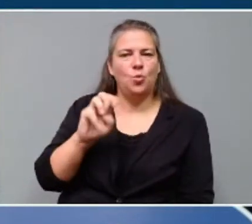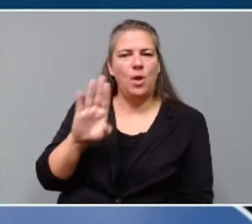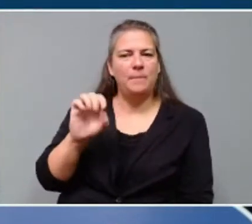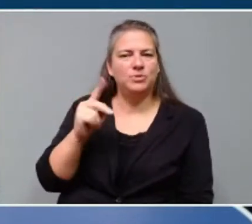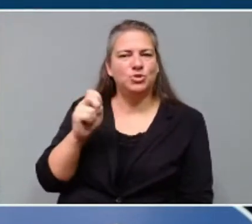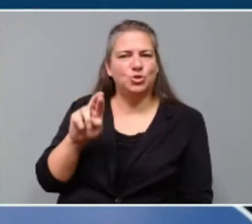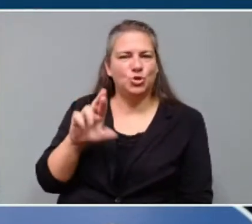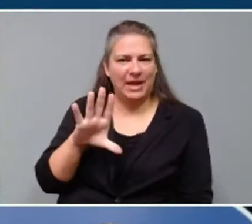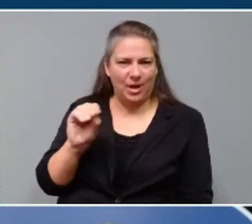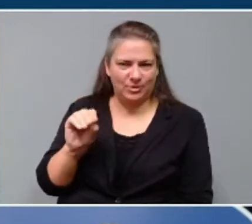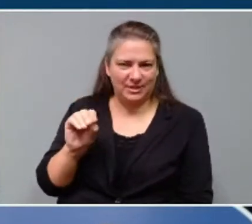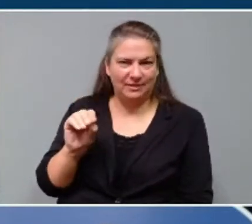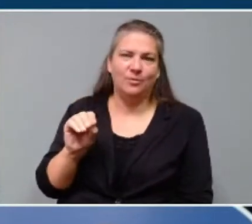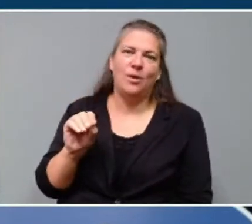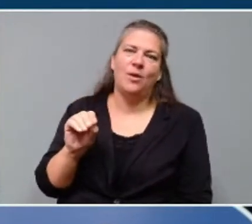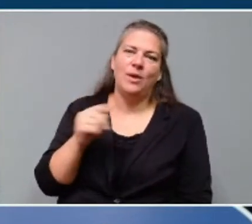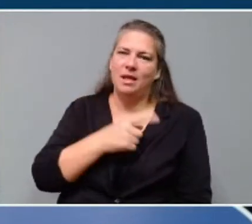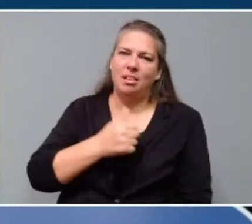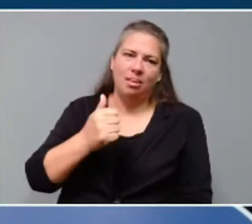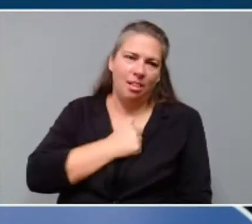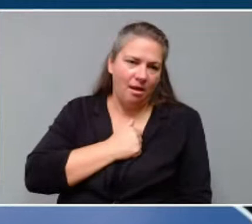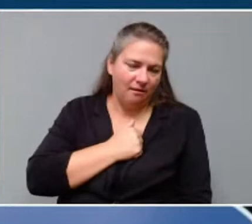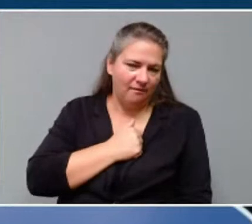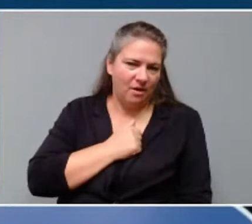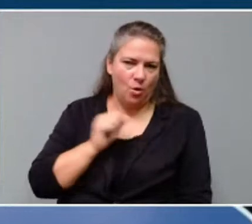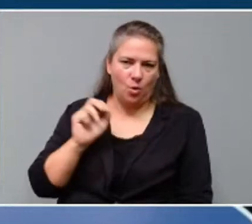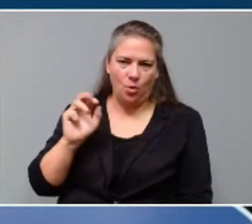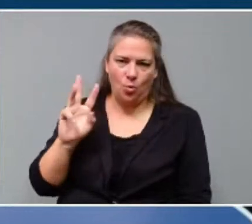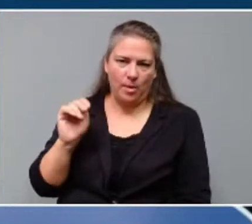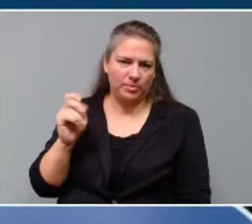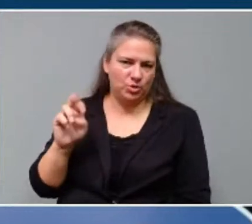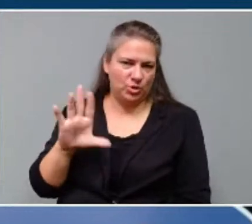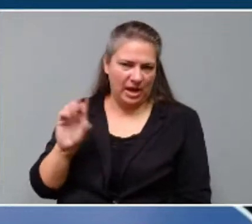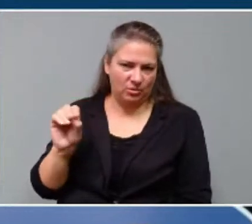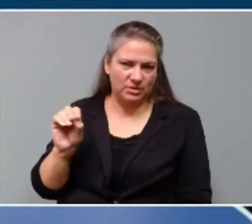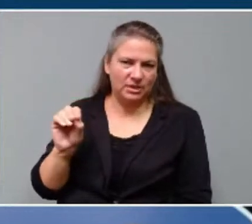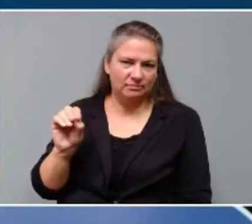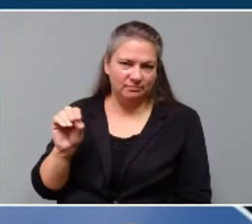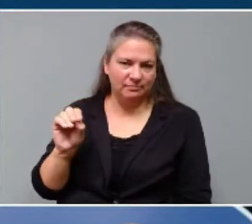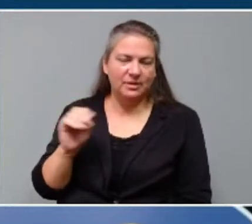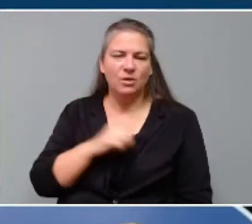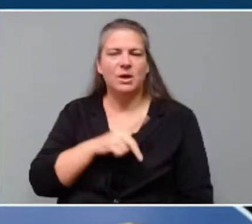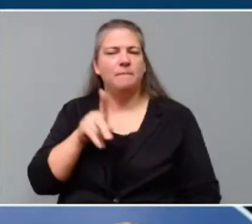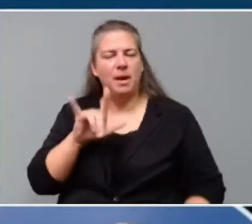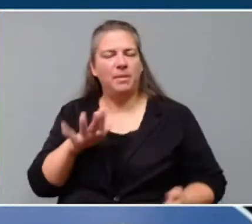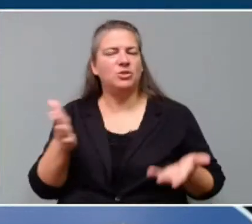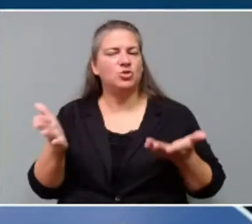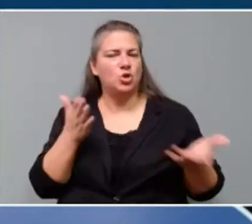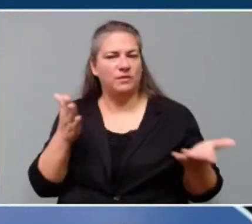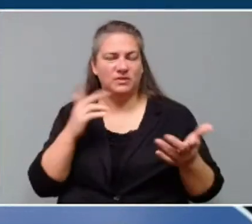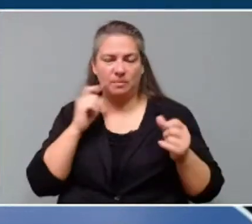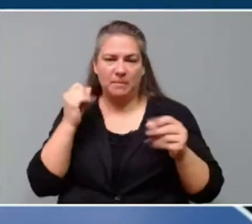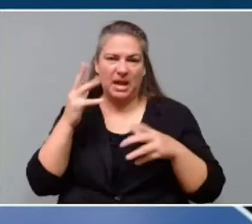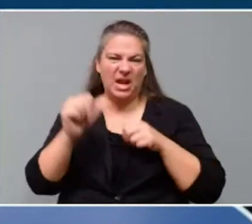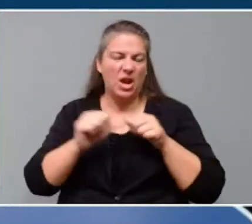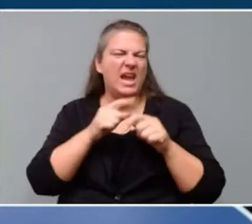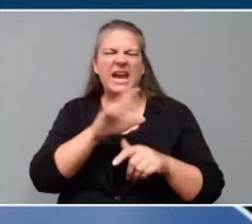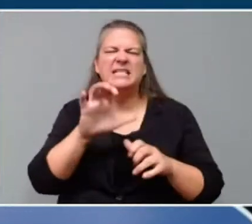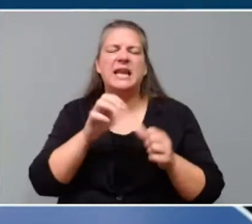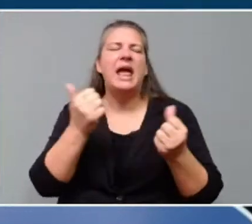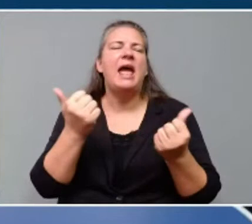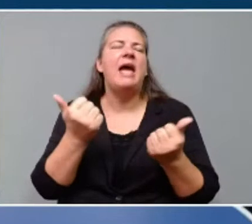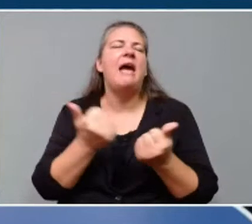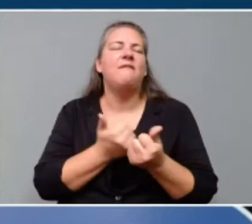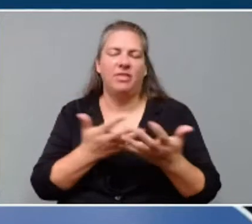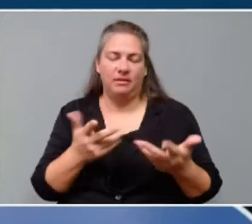loved Webster County, where he began his long career as a public servant, and he did everything. He